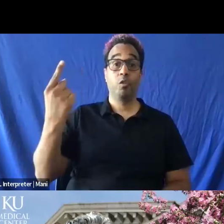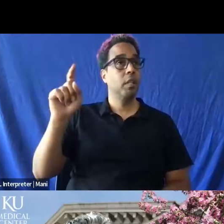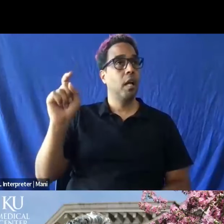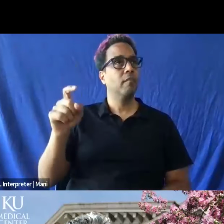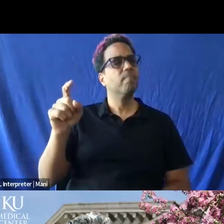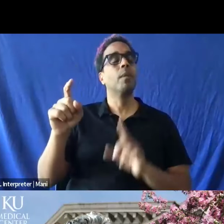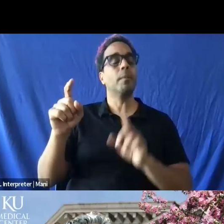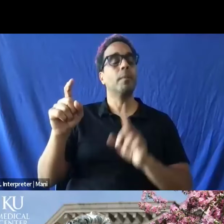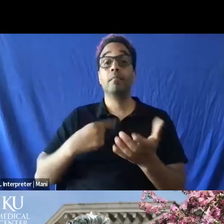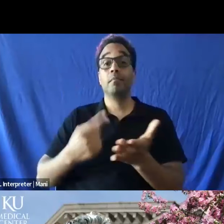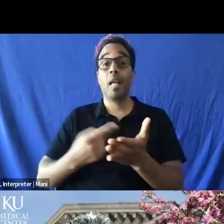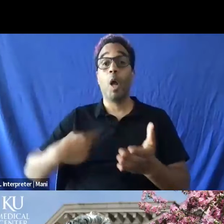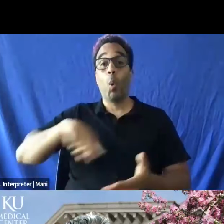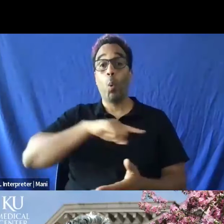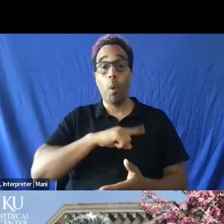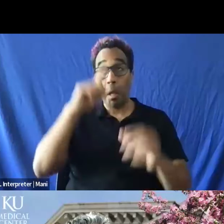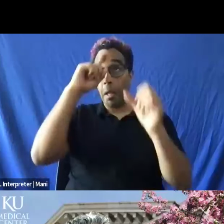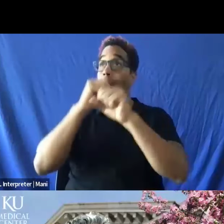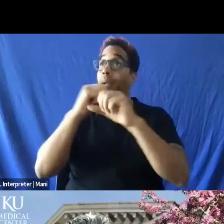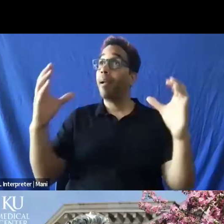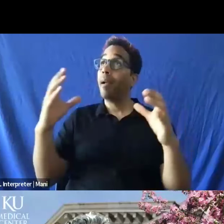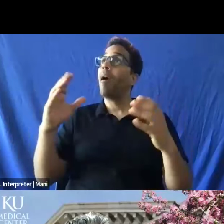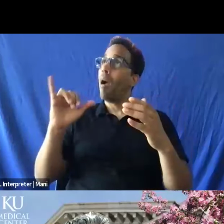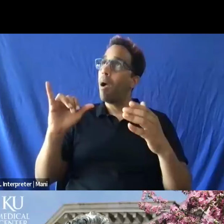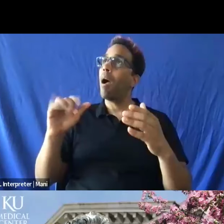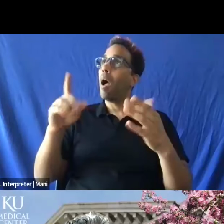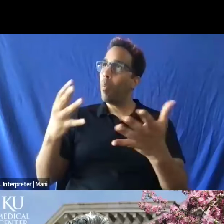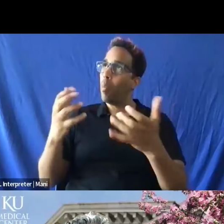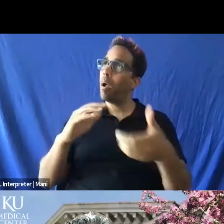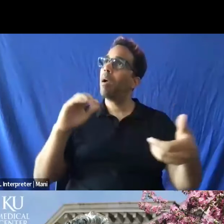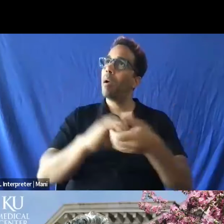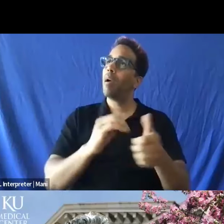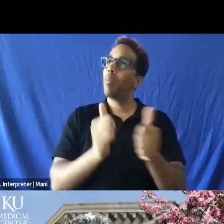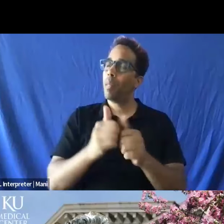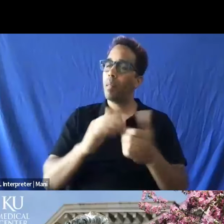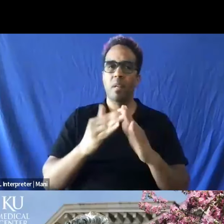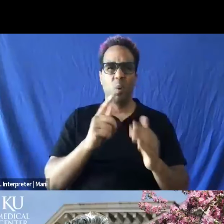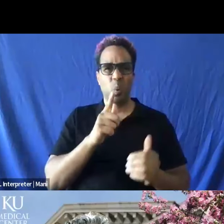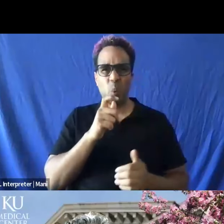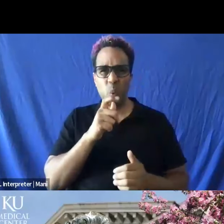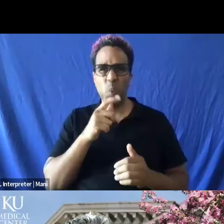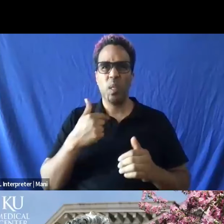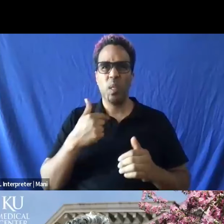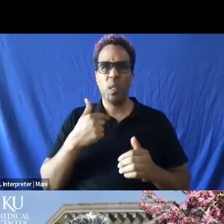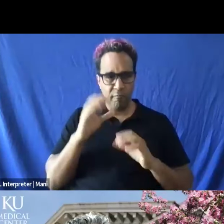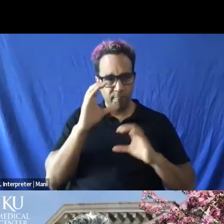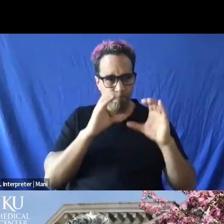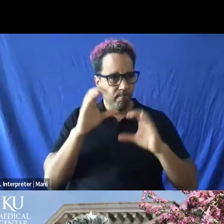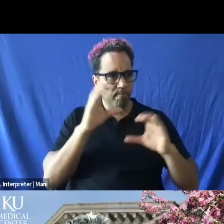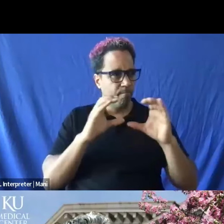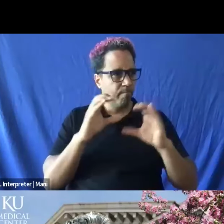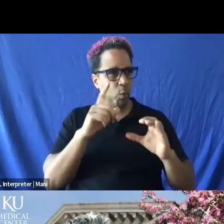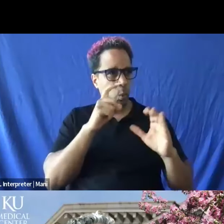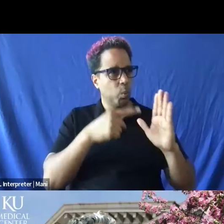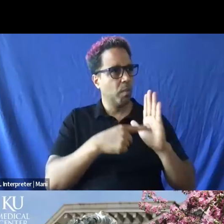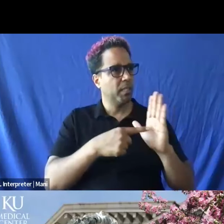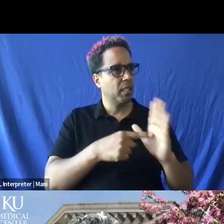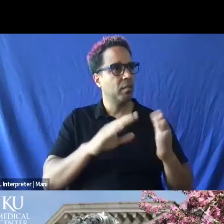want to do and we say, oh, well, I need to partner with the community, and we try to find out who those community representatives are. But I think